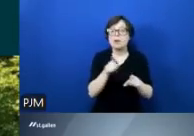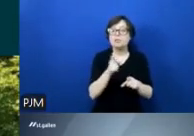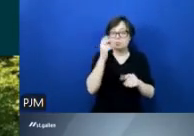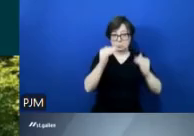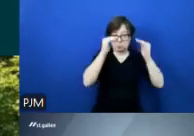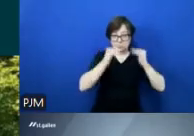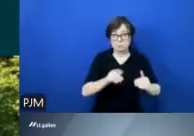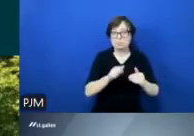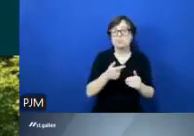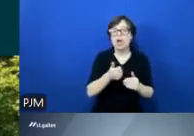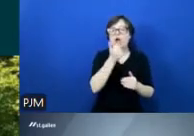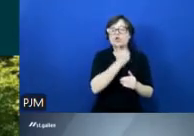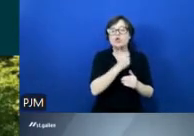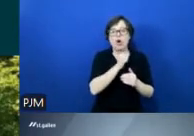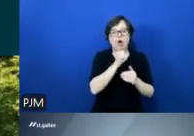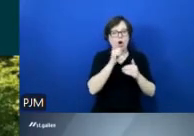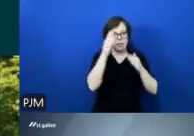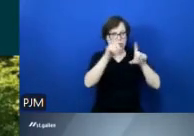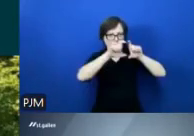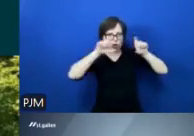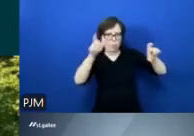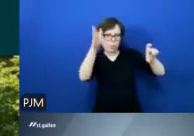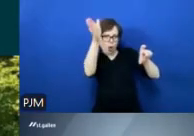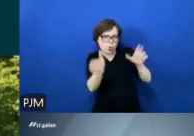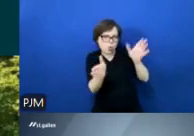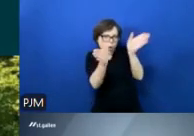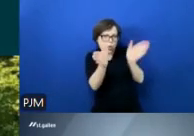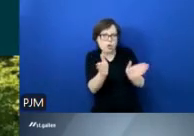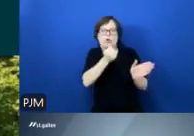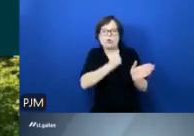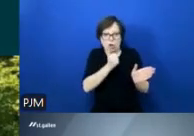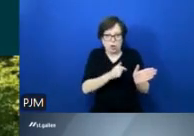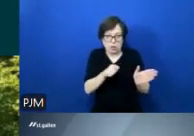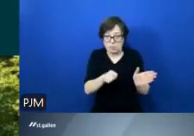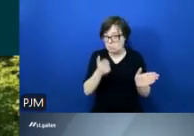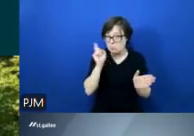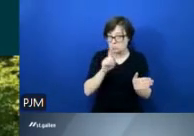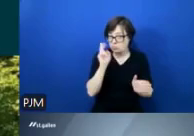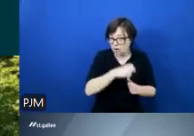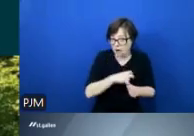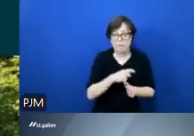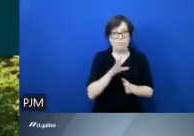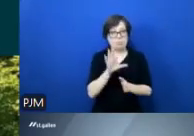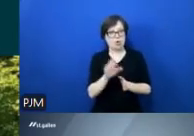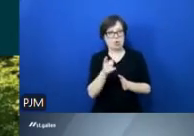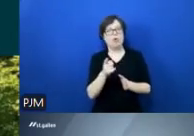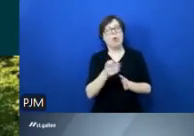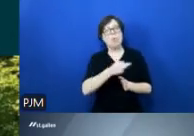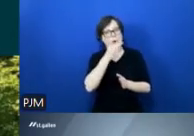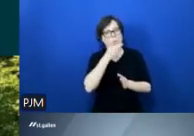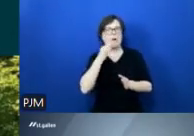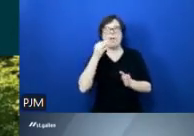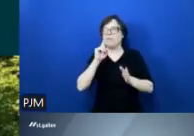that's a very interesting project that not only helps the hydraulic part, but is also